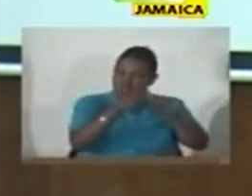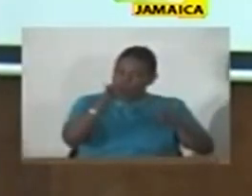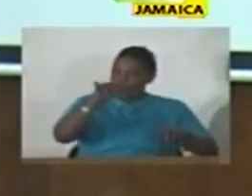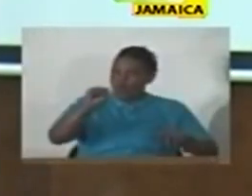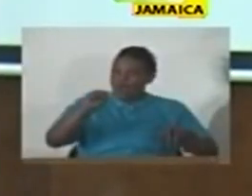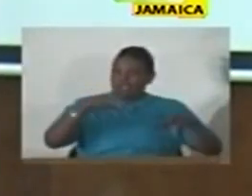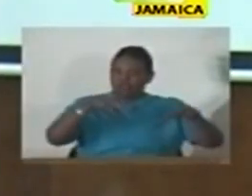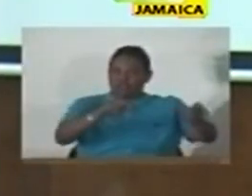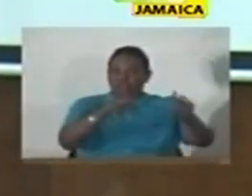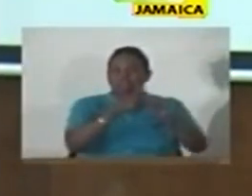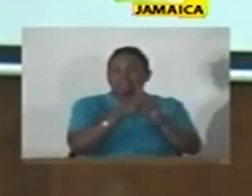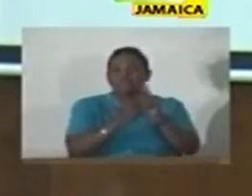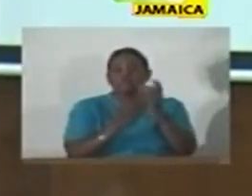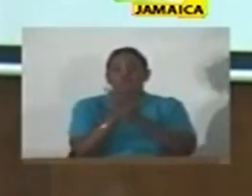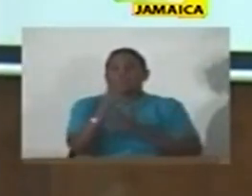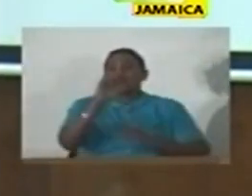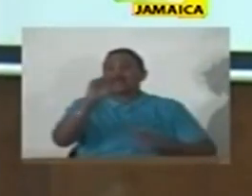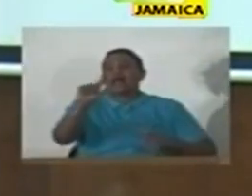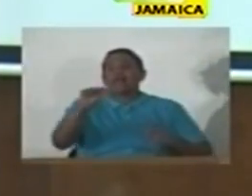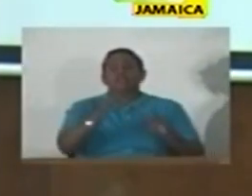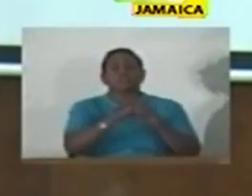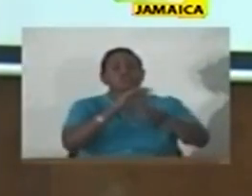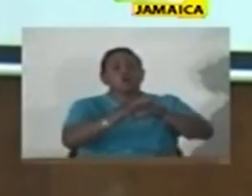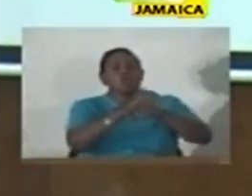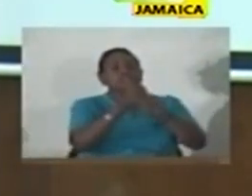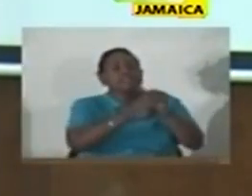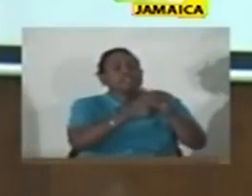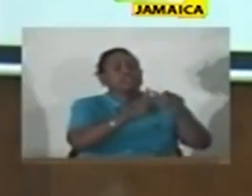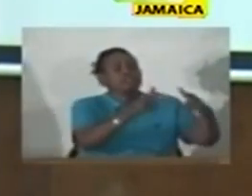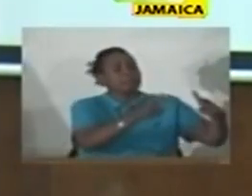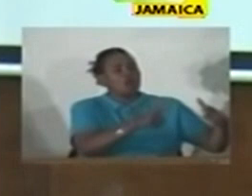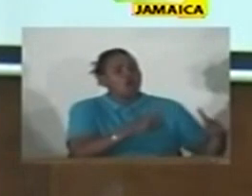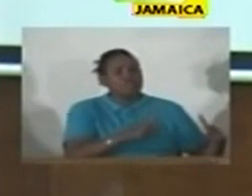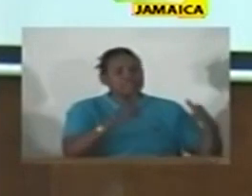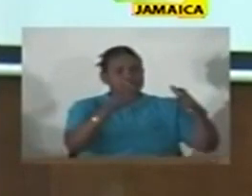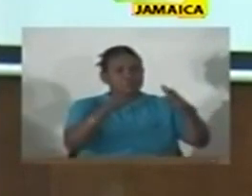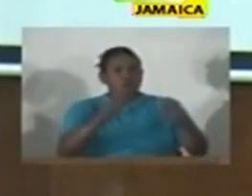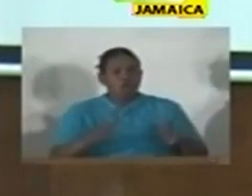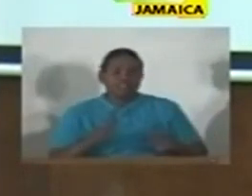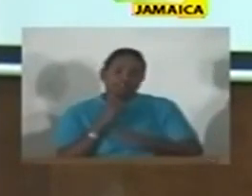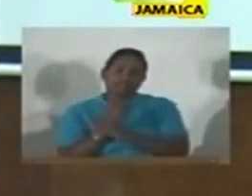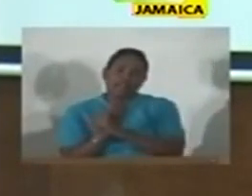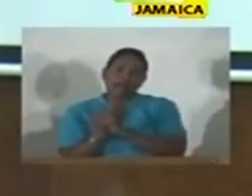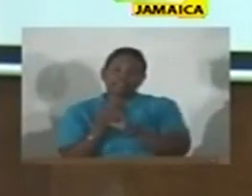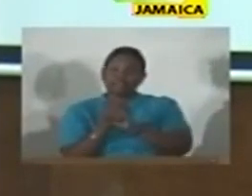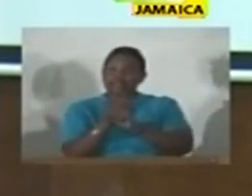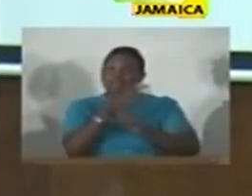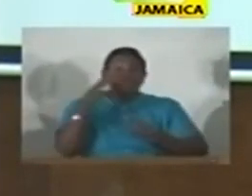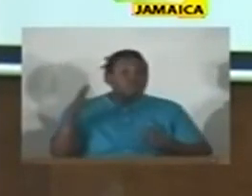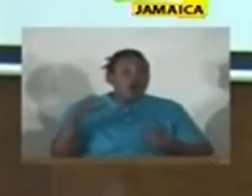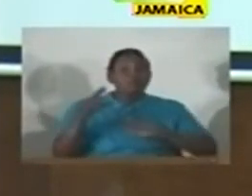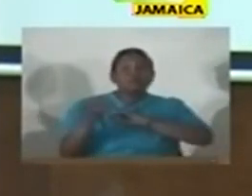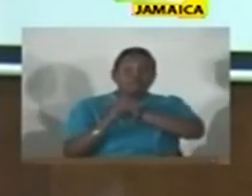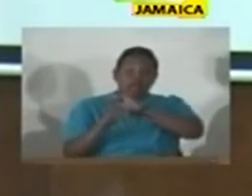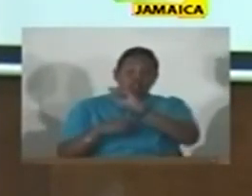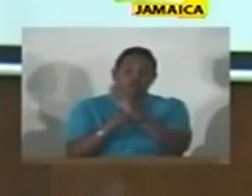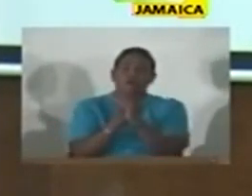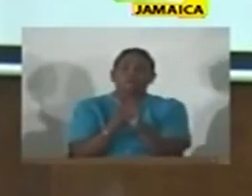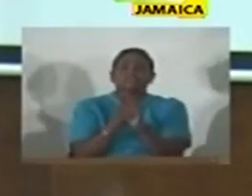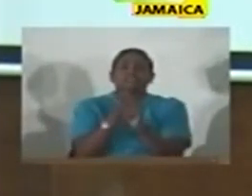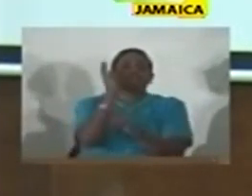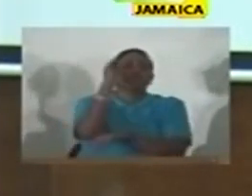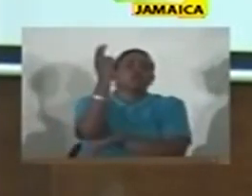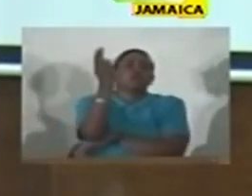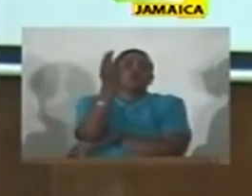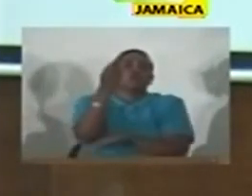River through canals along each plot on lands. Farmers on the property will use